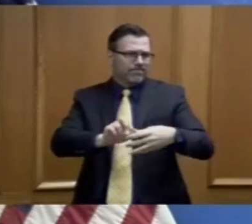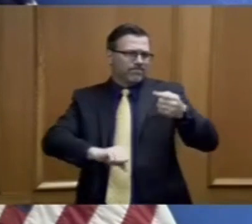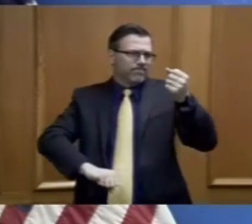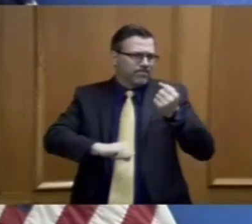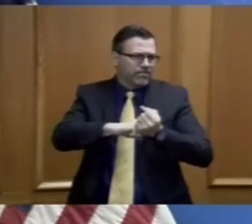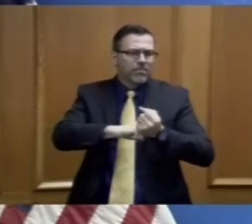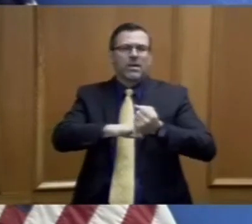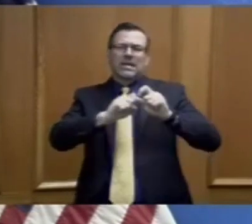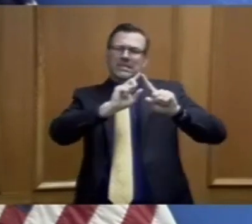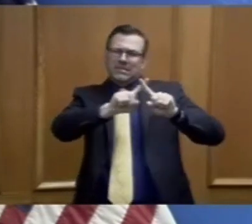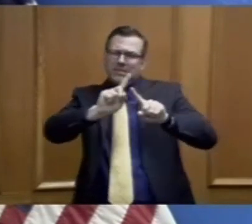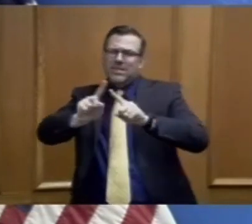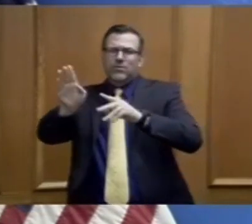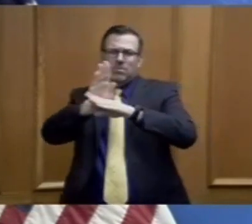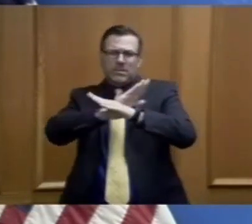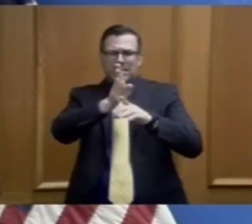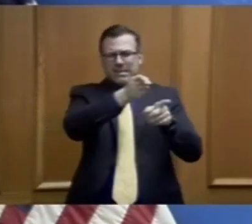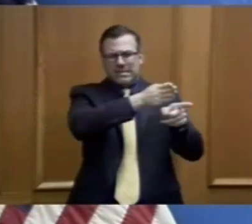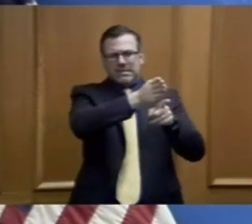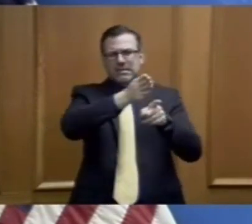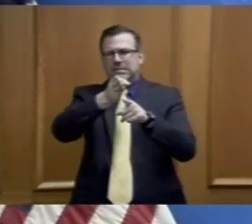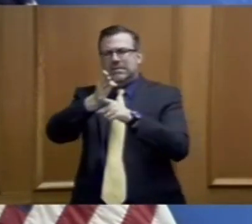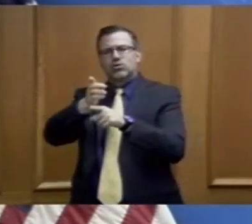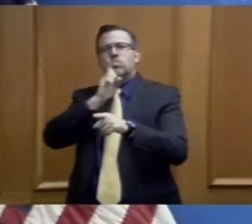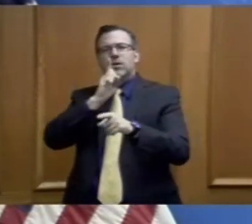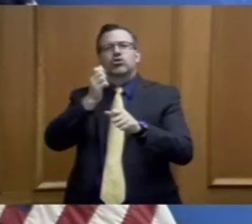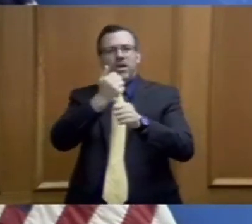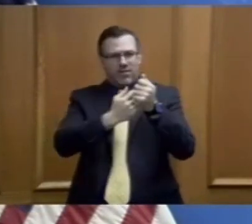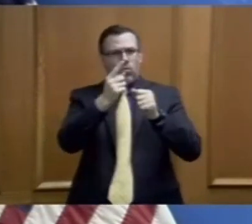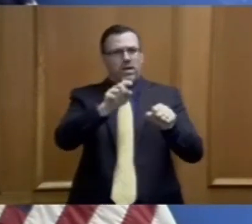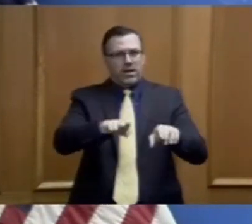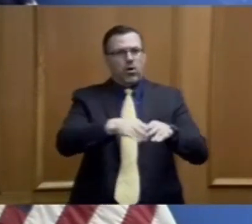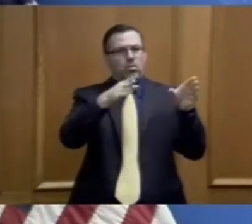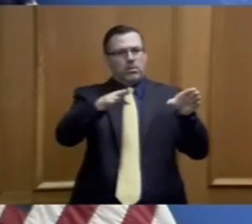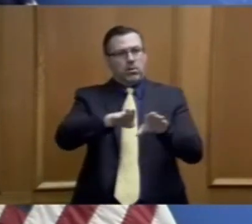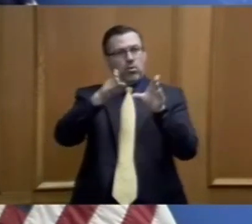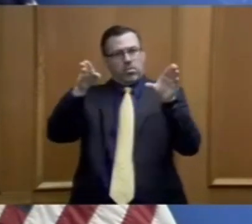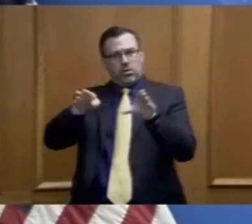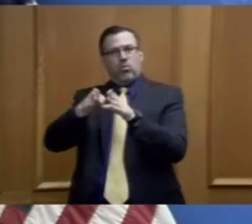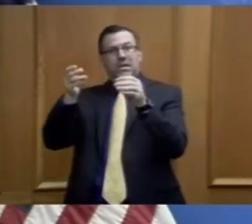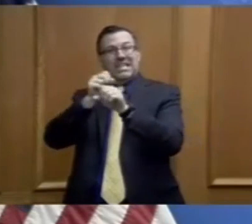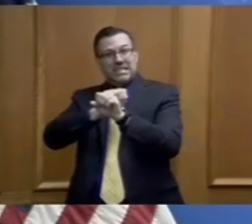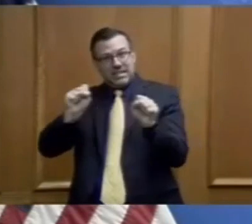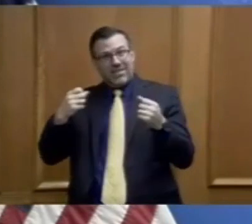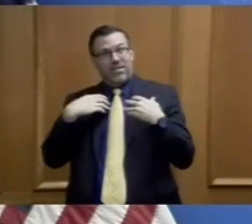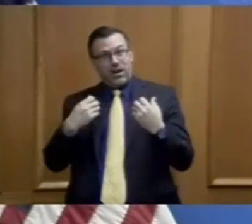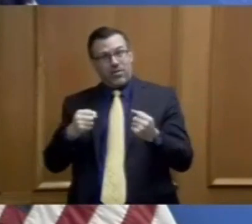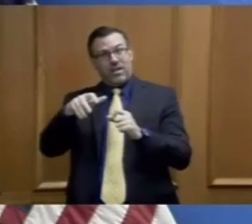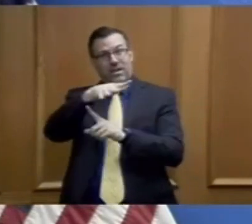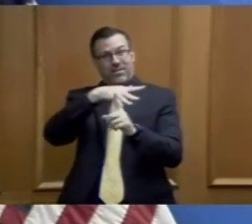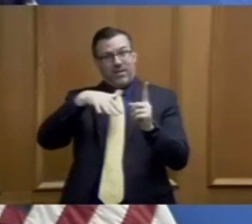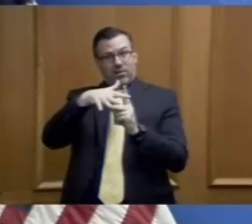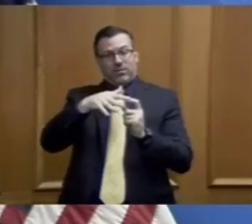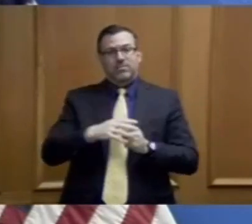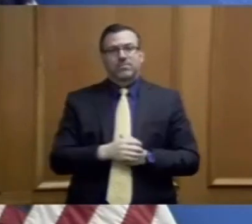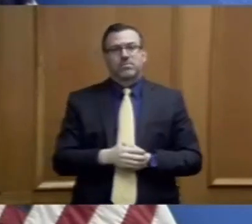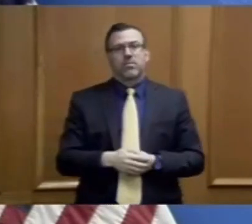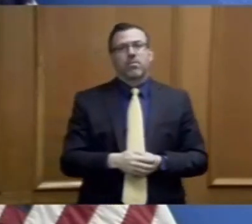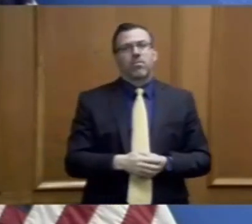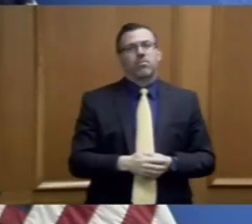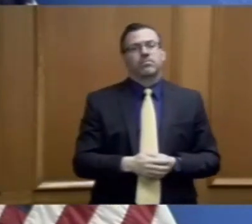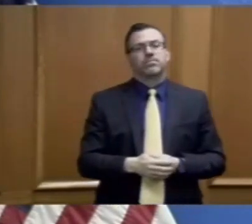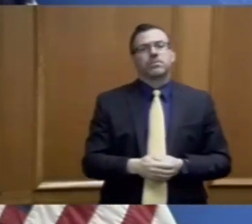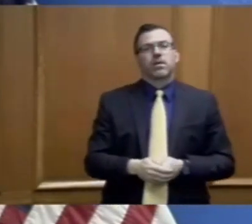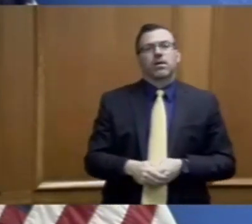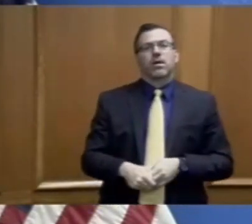get Tennesseans back to work in a safe and healthy environment. The ERG collaborated with associations that